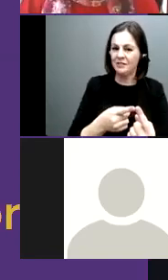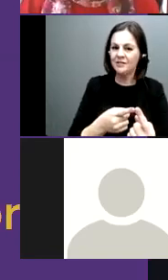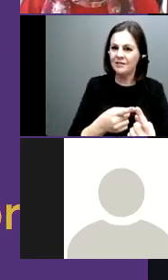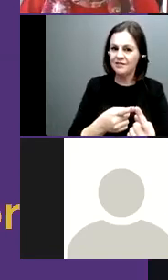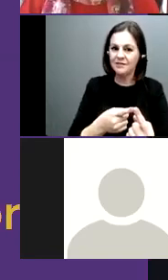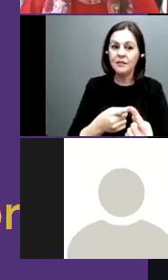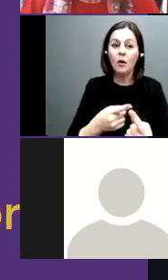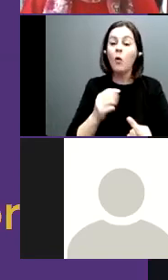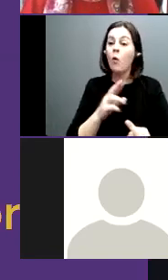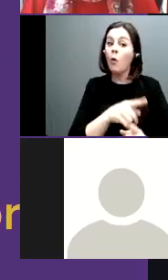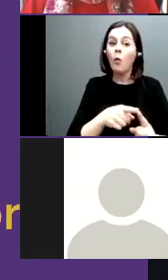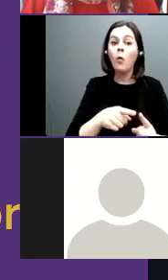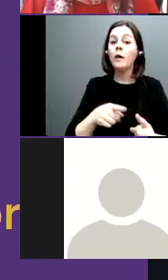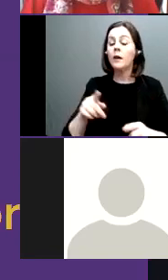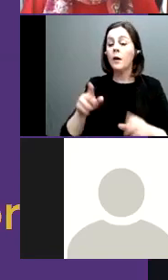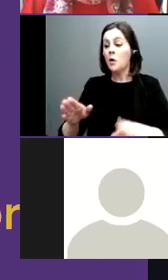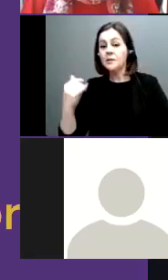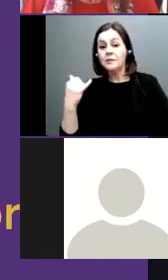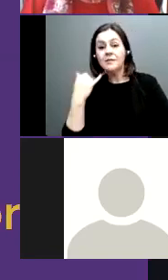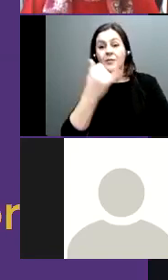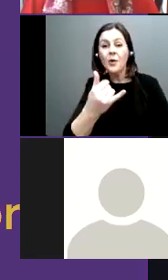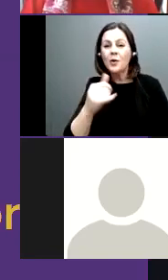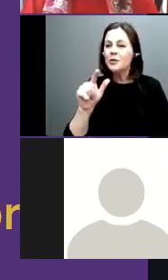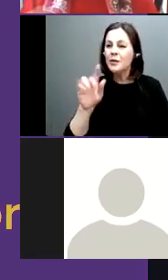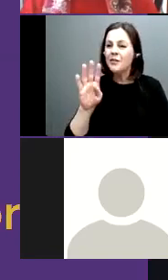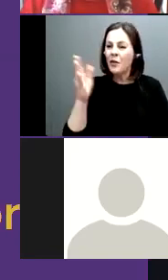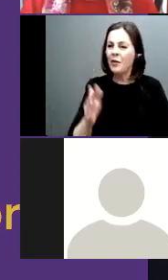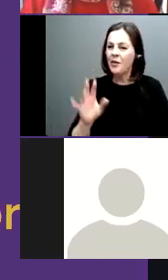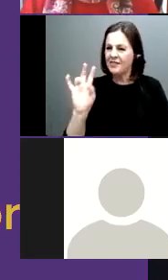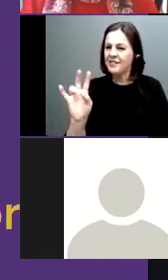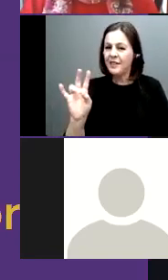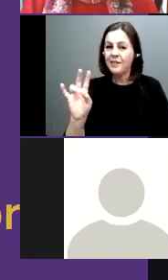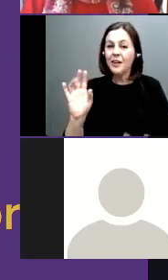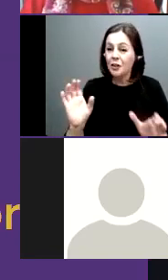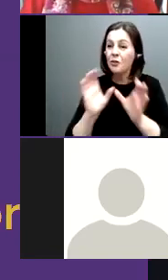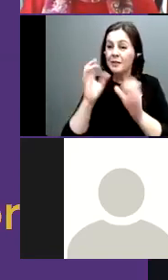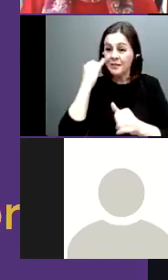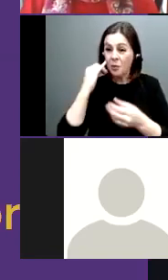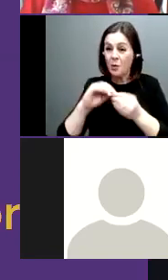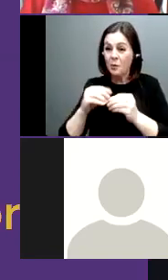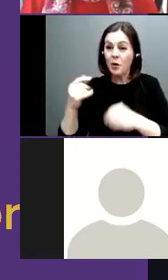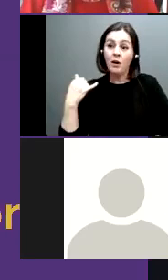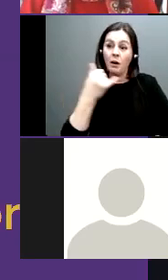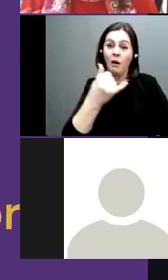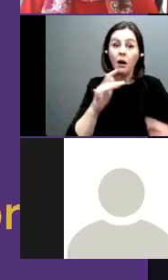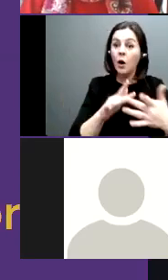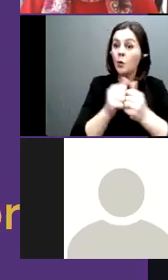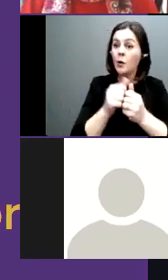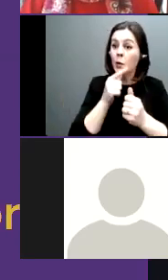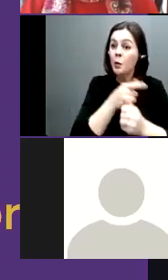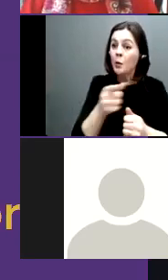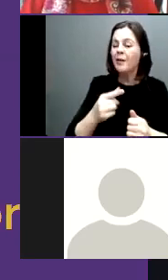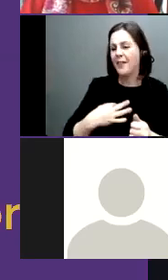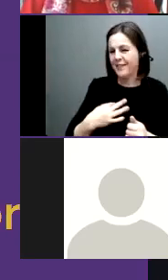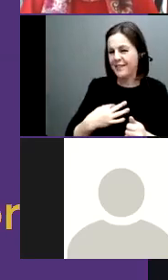our 24-hour crisis and support line. And folks will judge how they feel